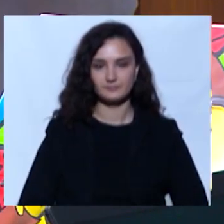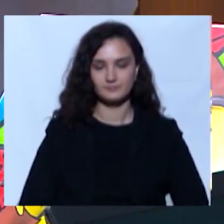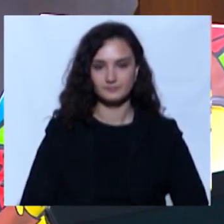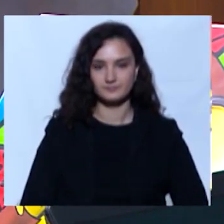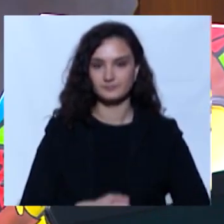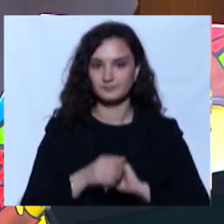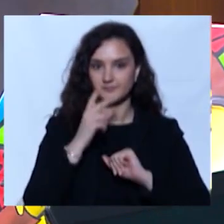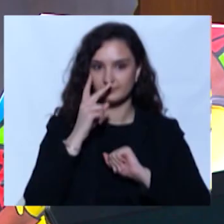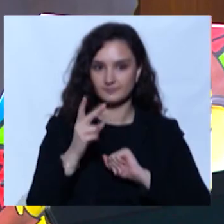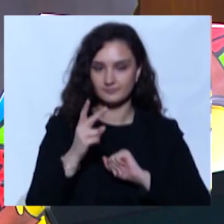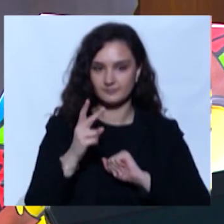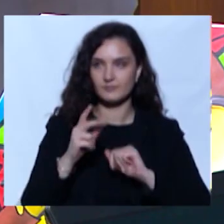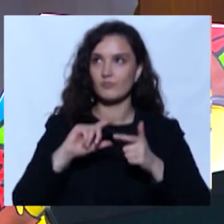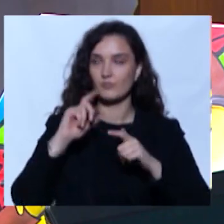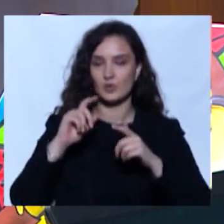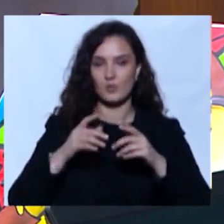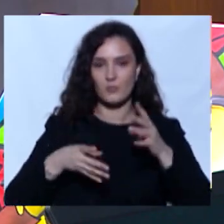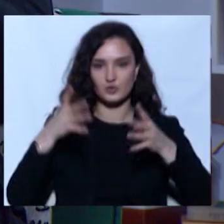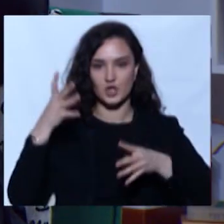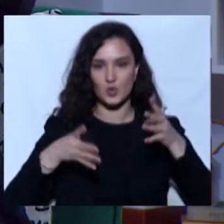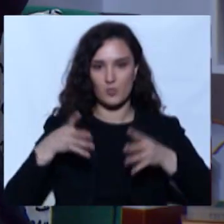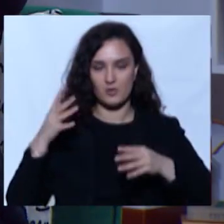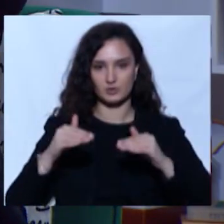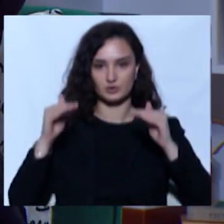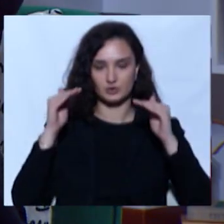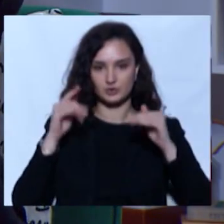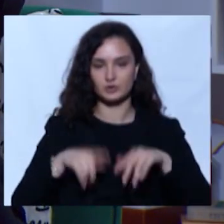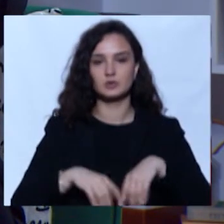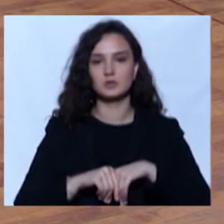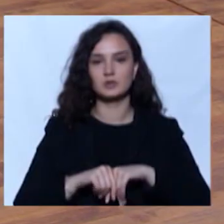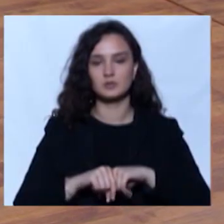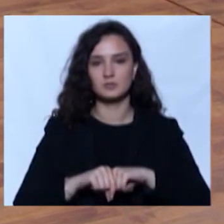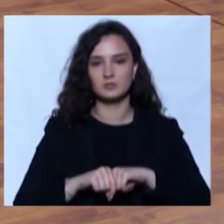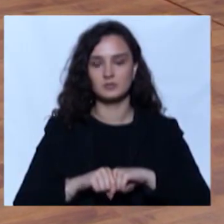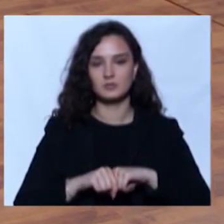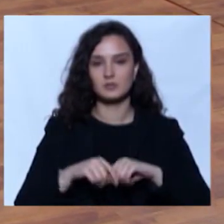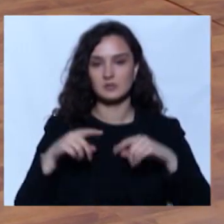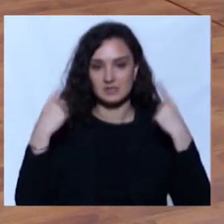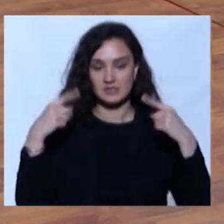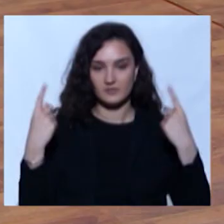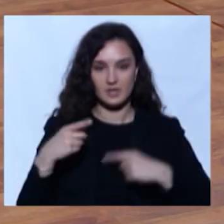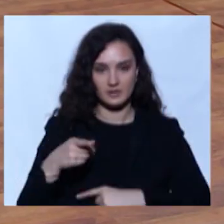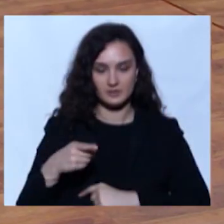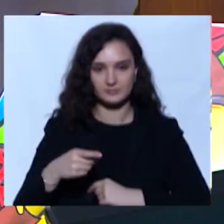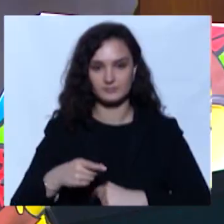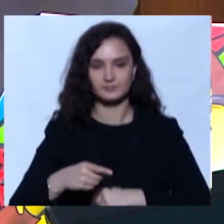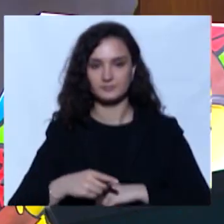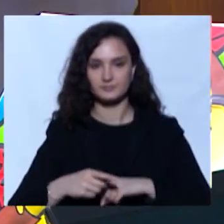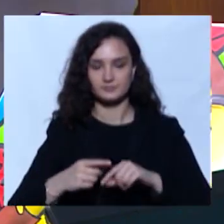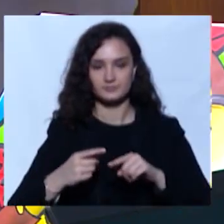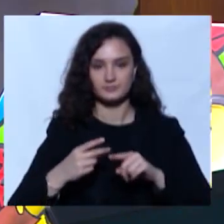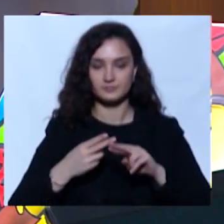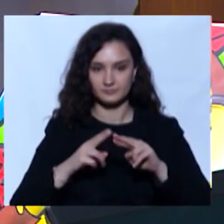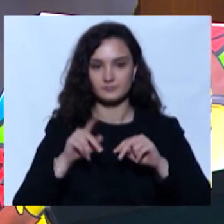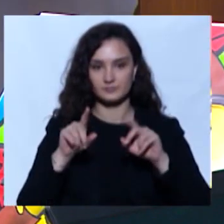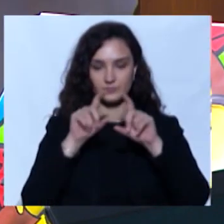sees tall buildings. Good job. Sheep. The sheep is in